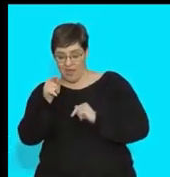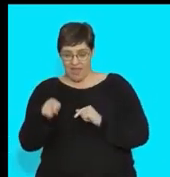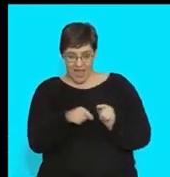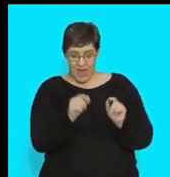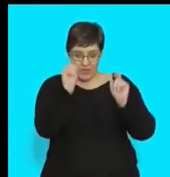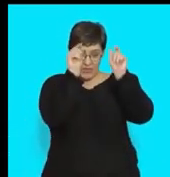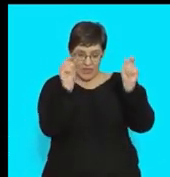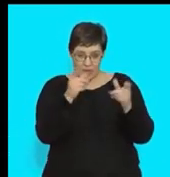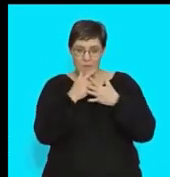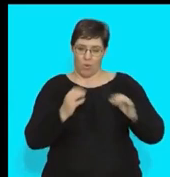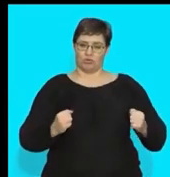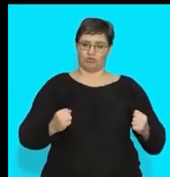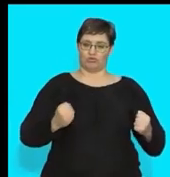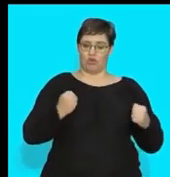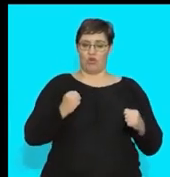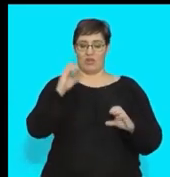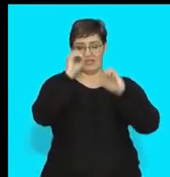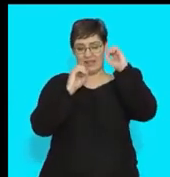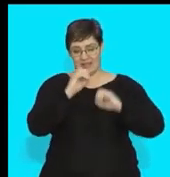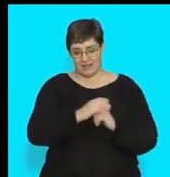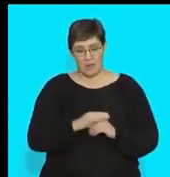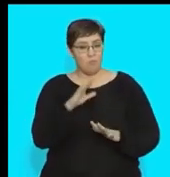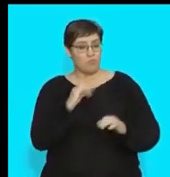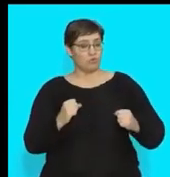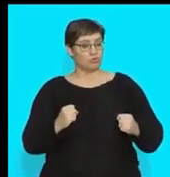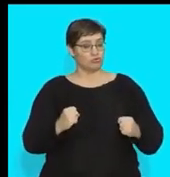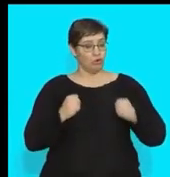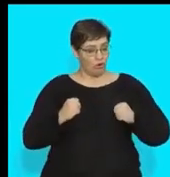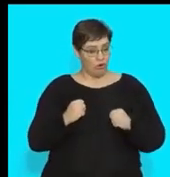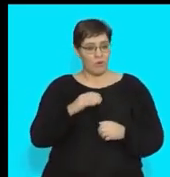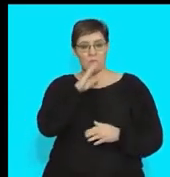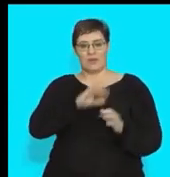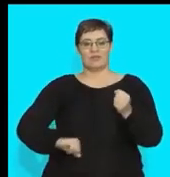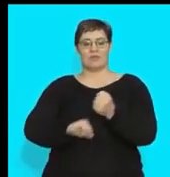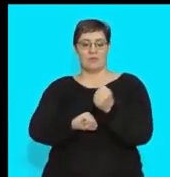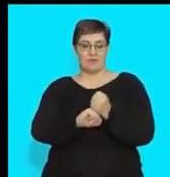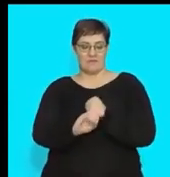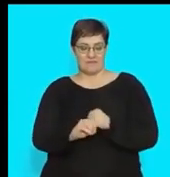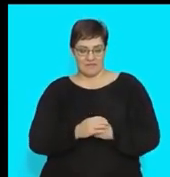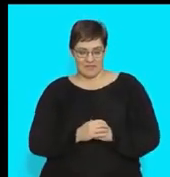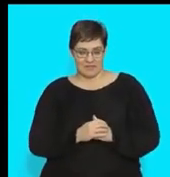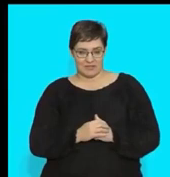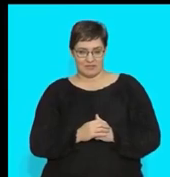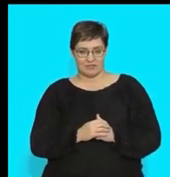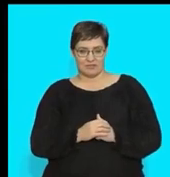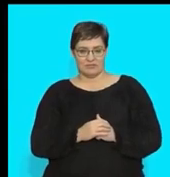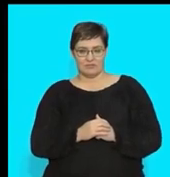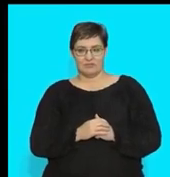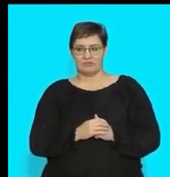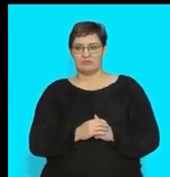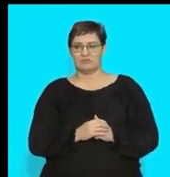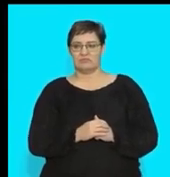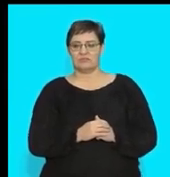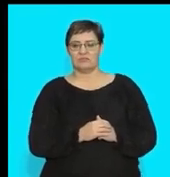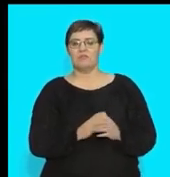I make it stronger. As soon as I make it stronger, support. Right, so there's